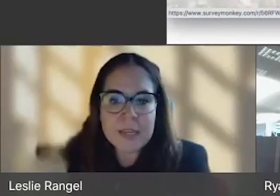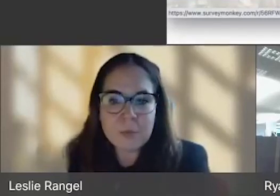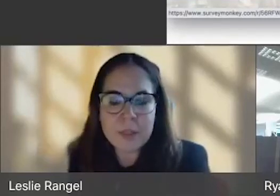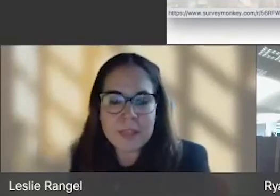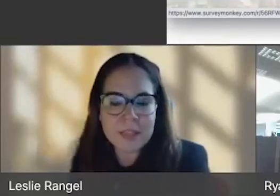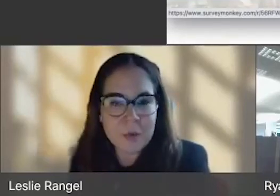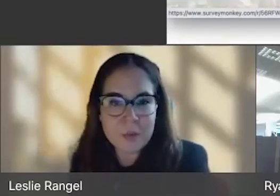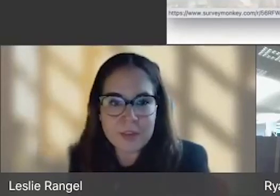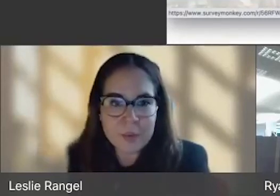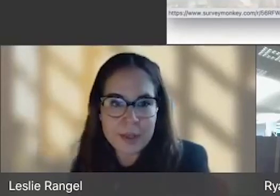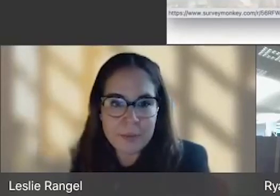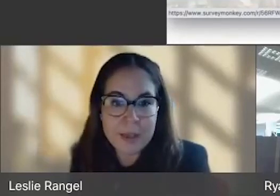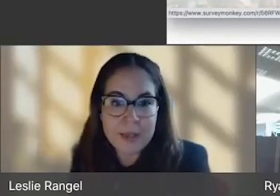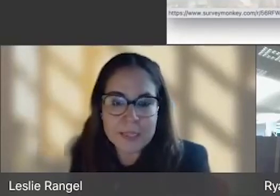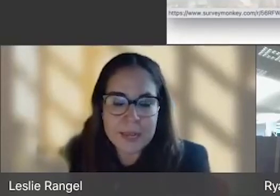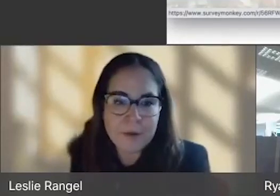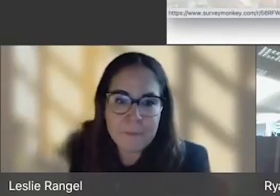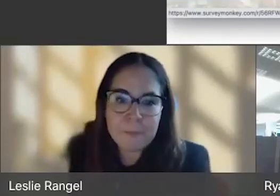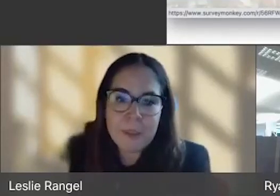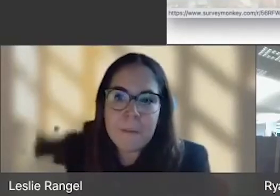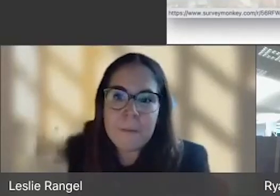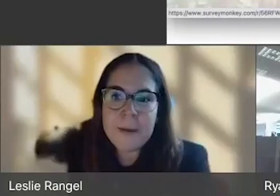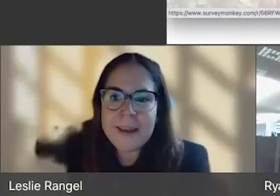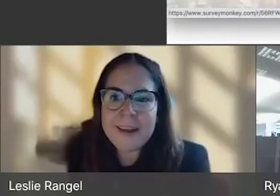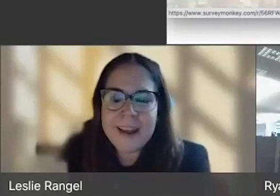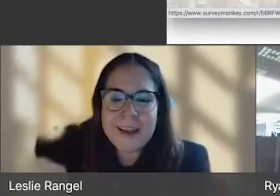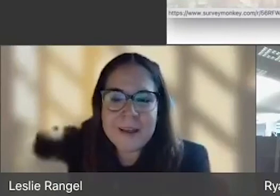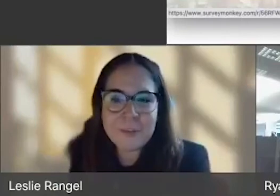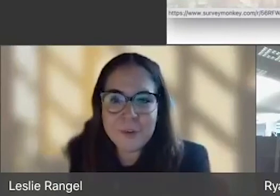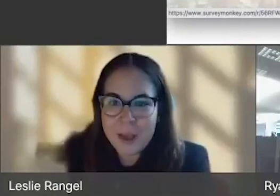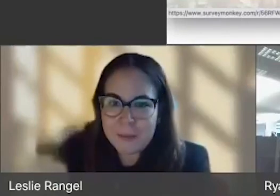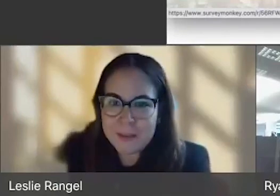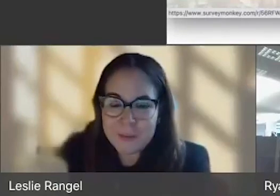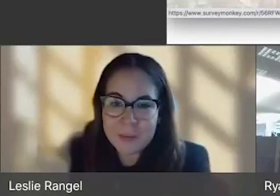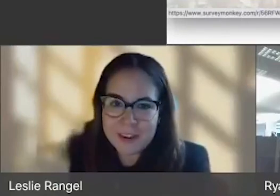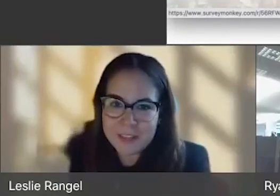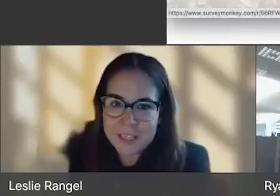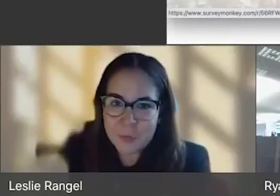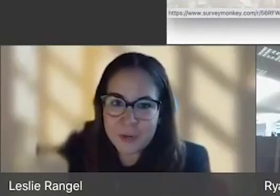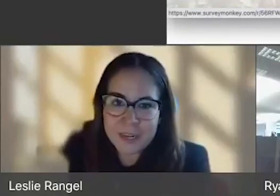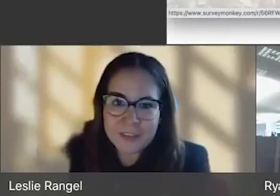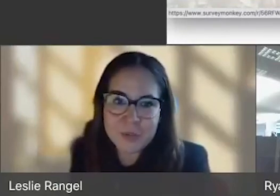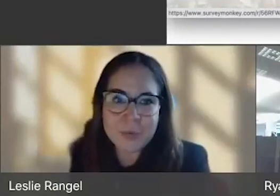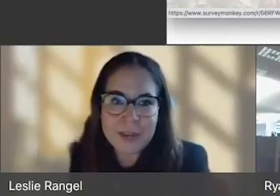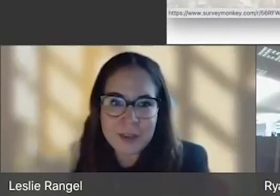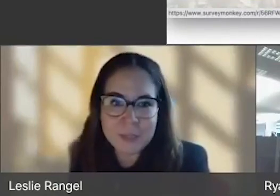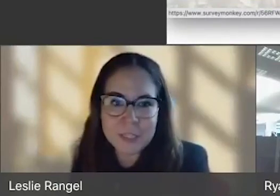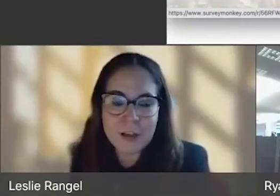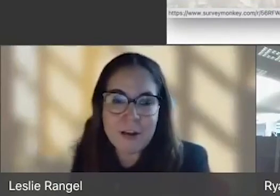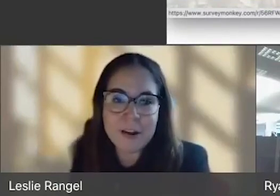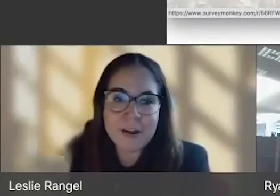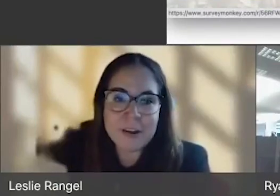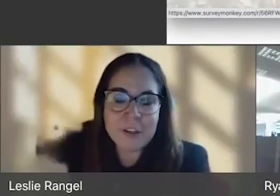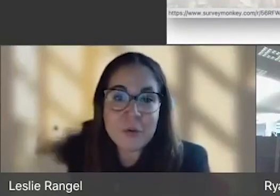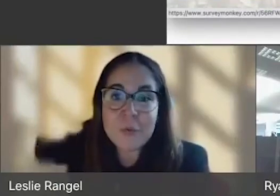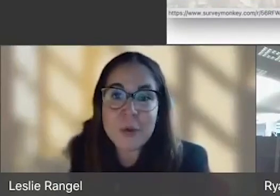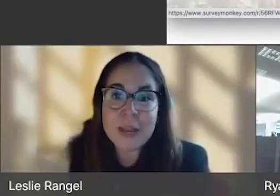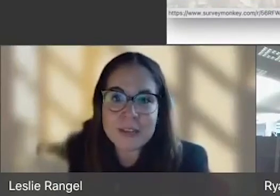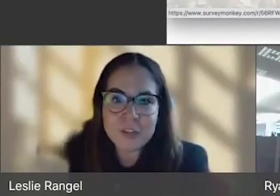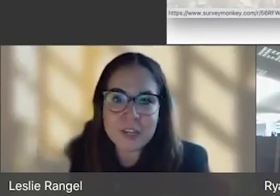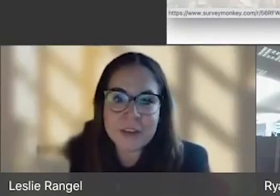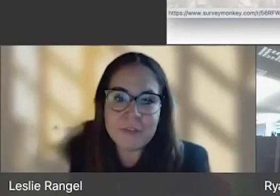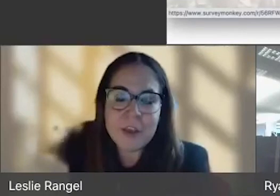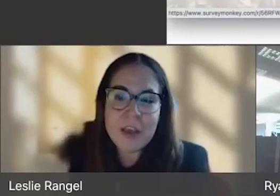that is one thing that you can do to help us out. But I'm so happy to be here this morning to announce our